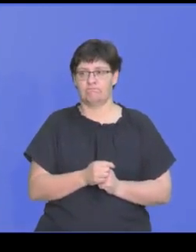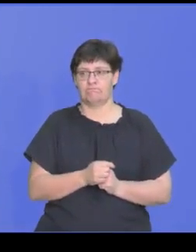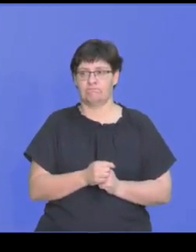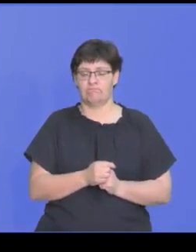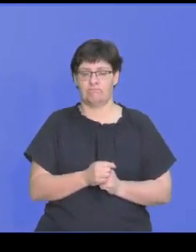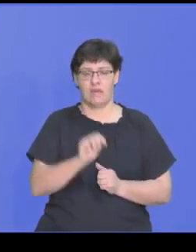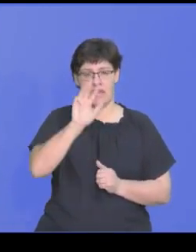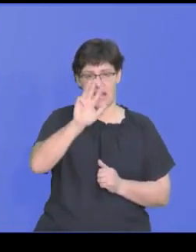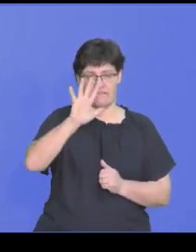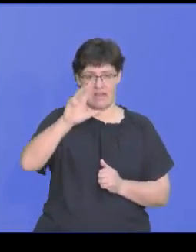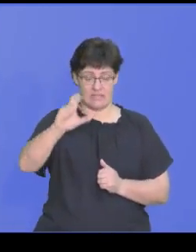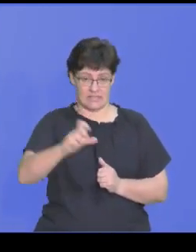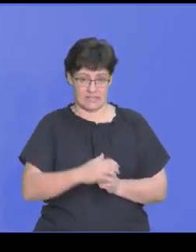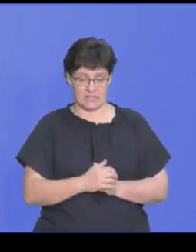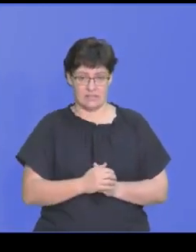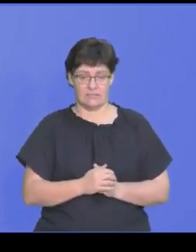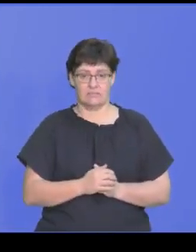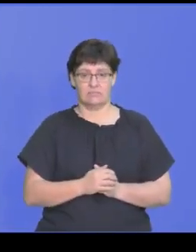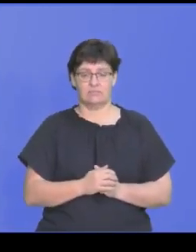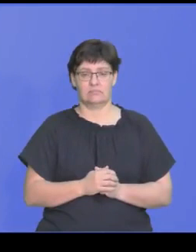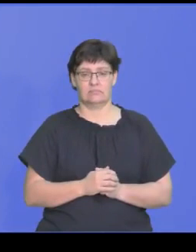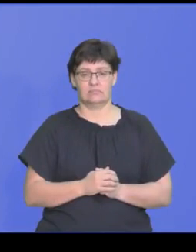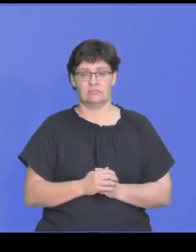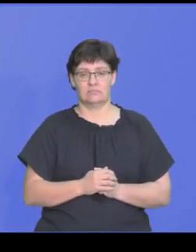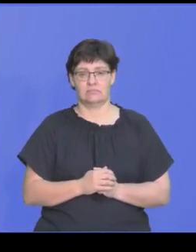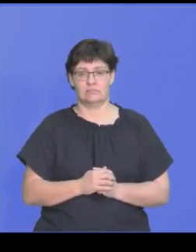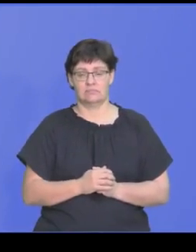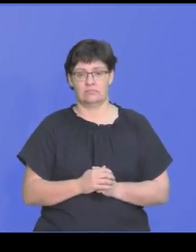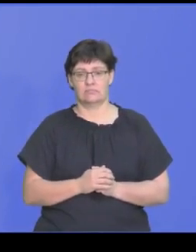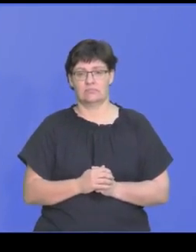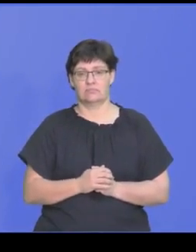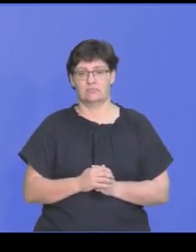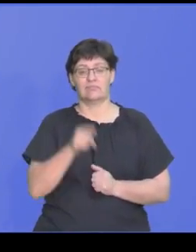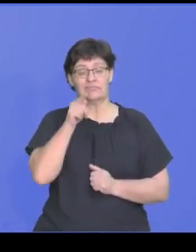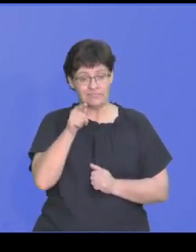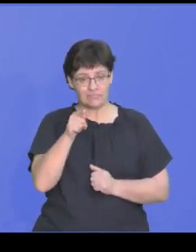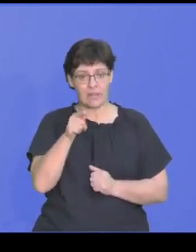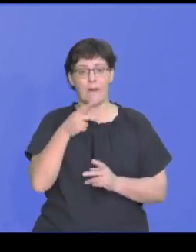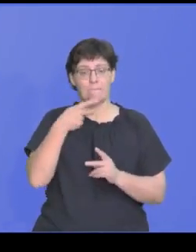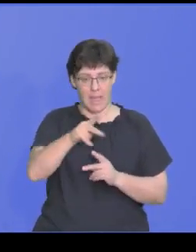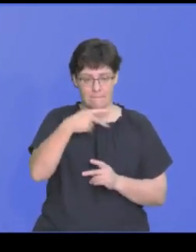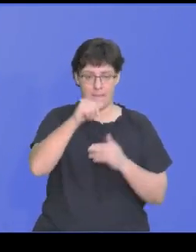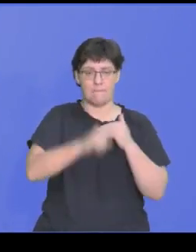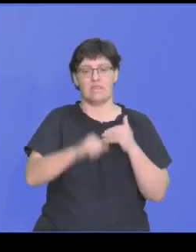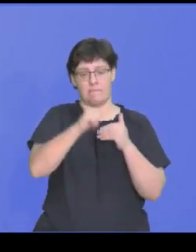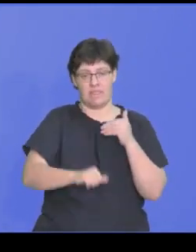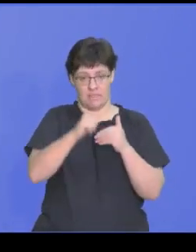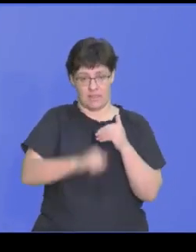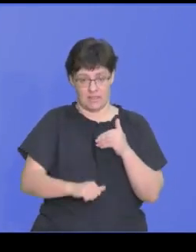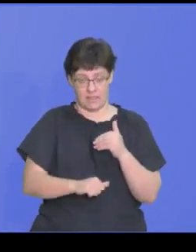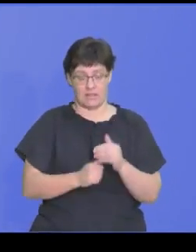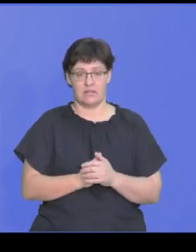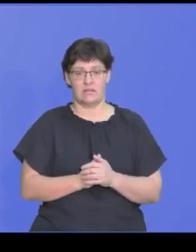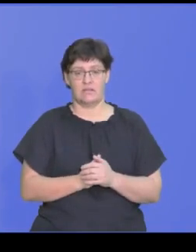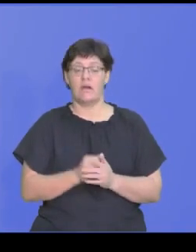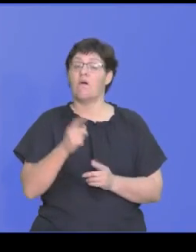That's what he's paying per month. He is paying that for 48 months. So I'm going to